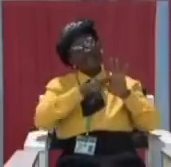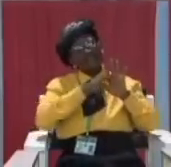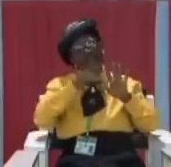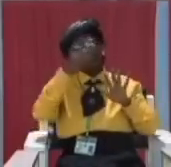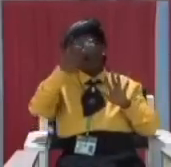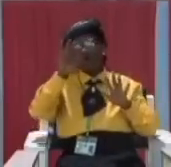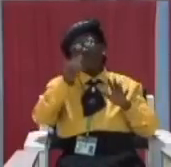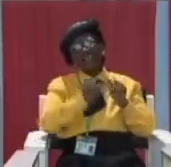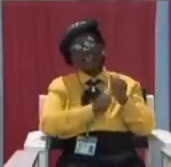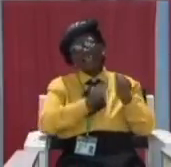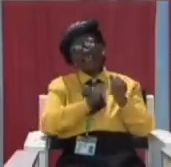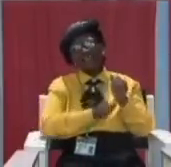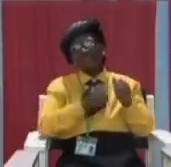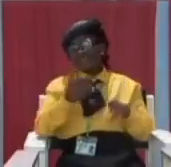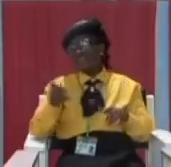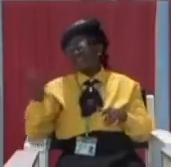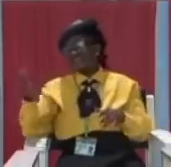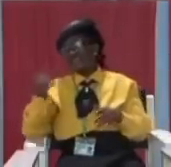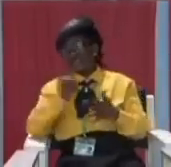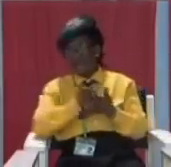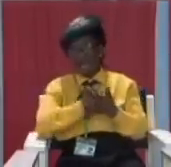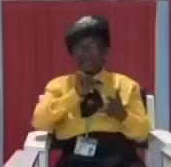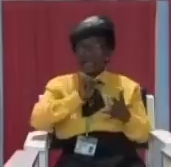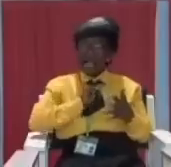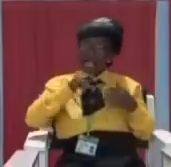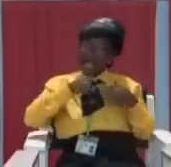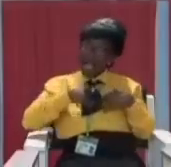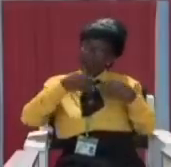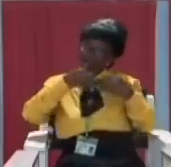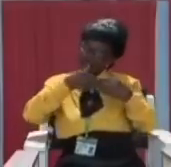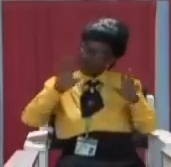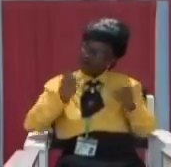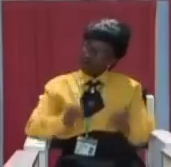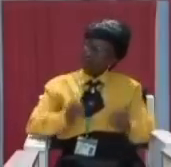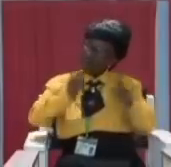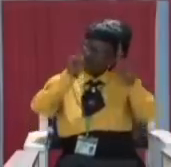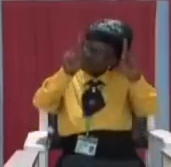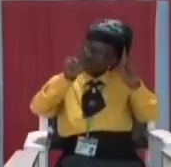that I've lost, opportunities that I missed.